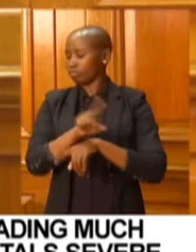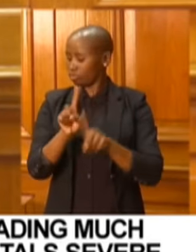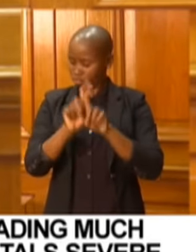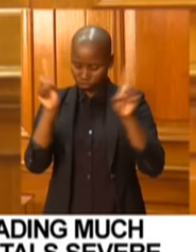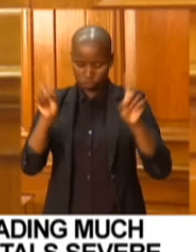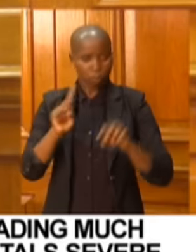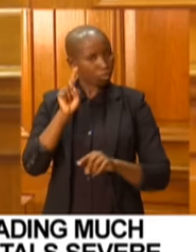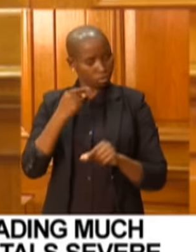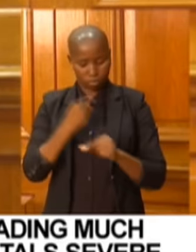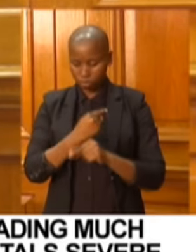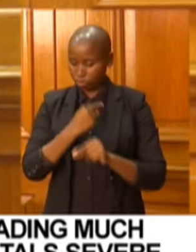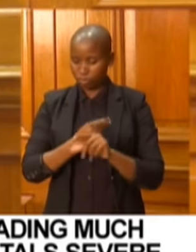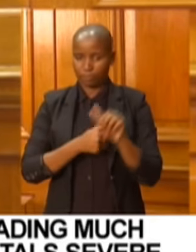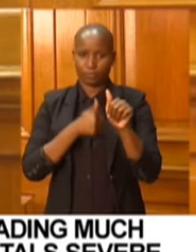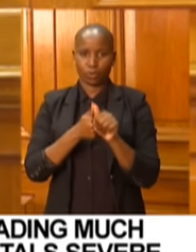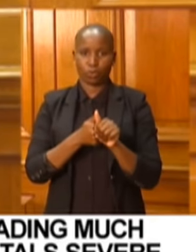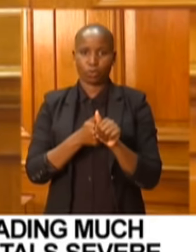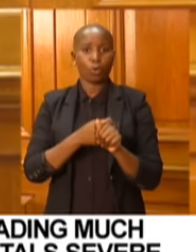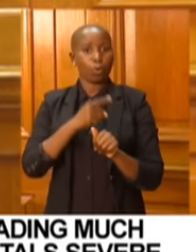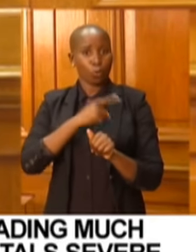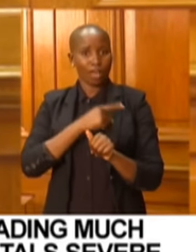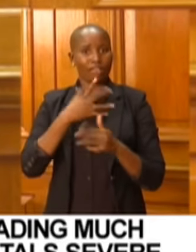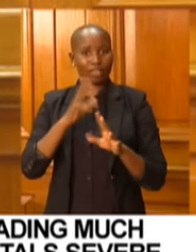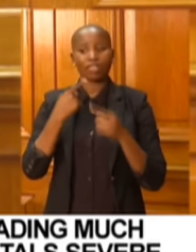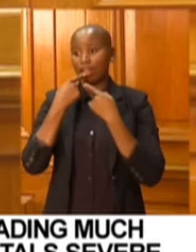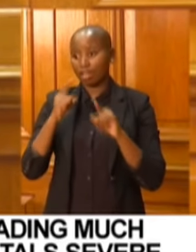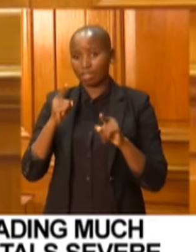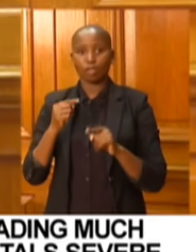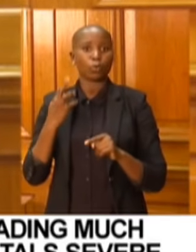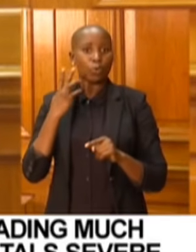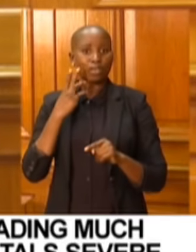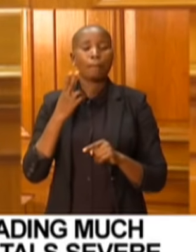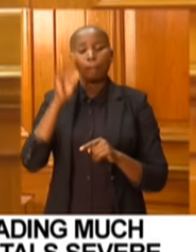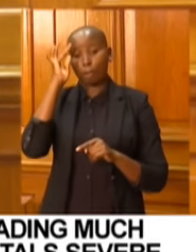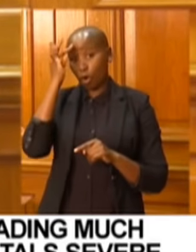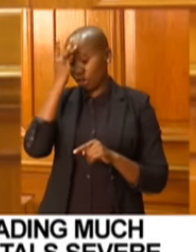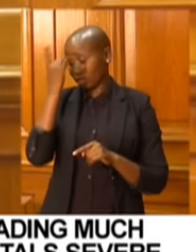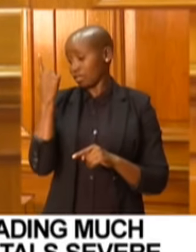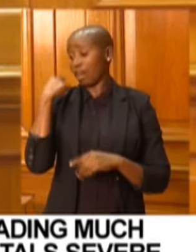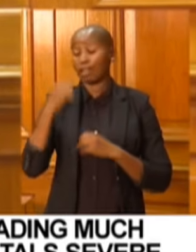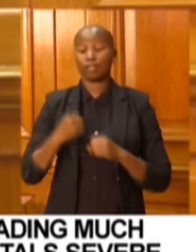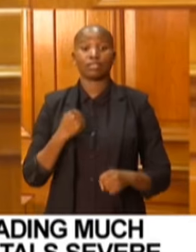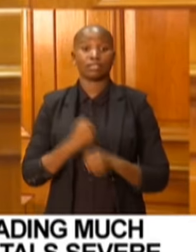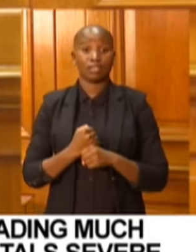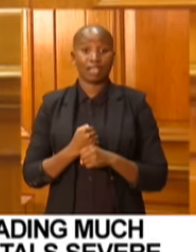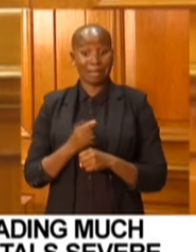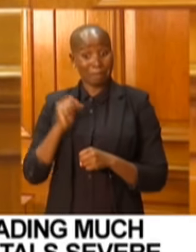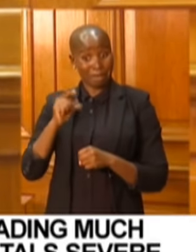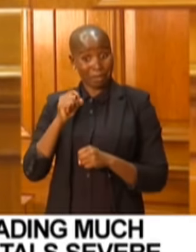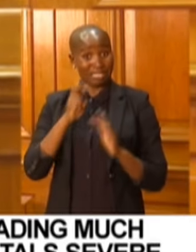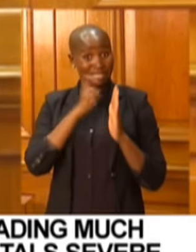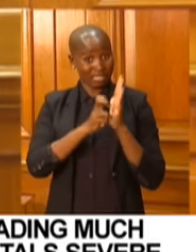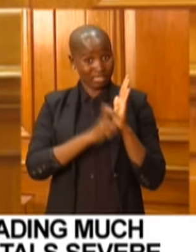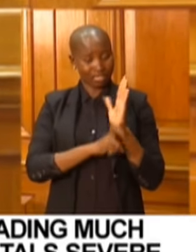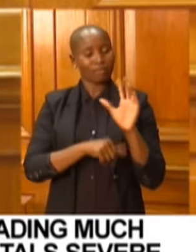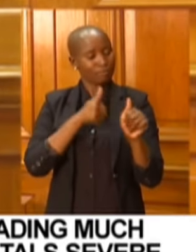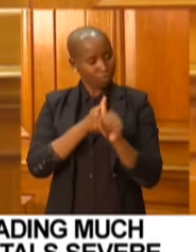about since March of last year and the health protocols that we've been